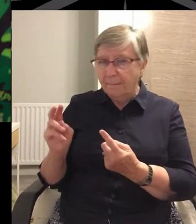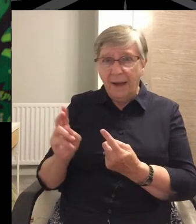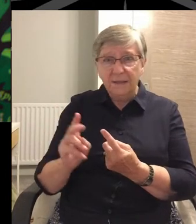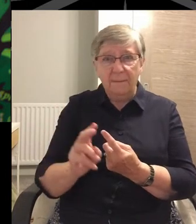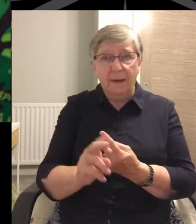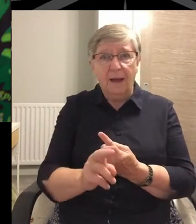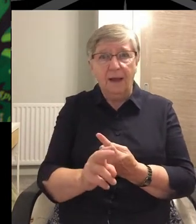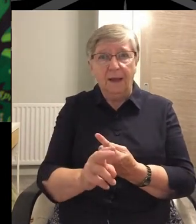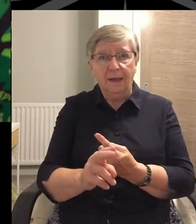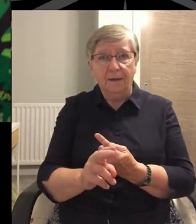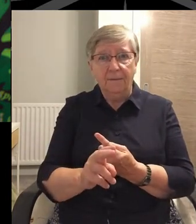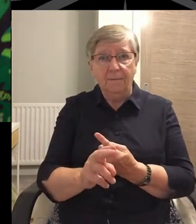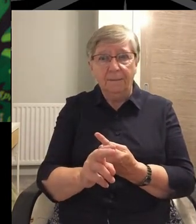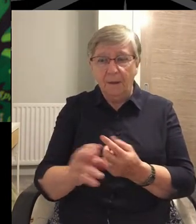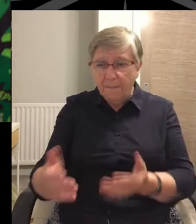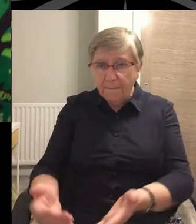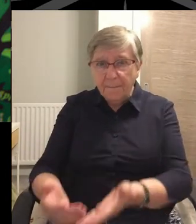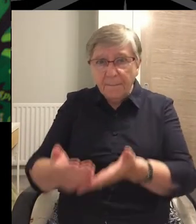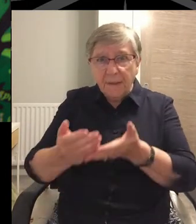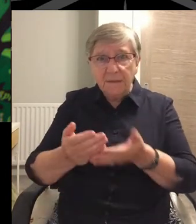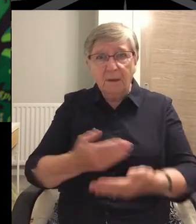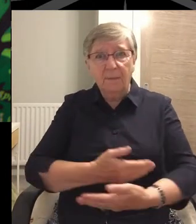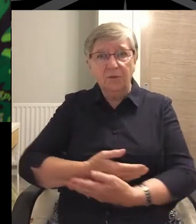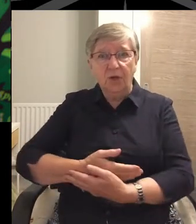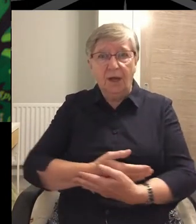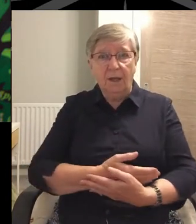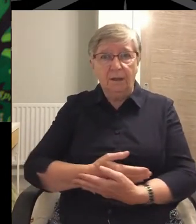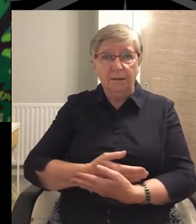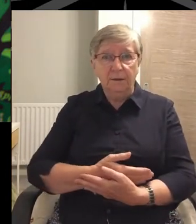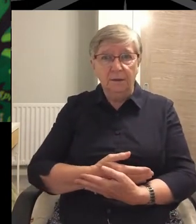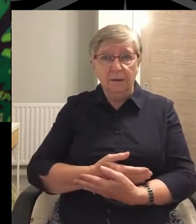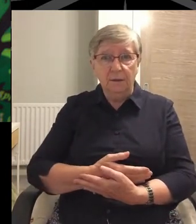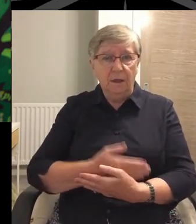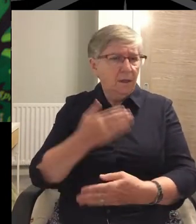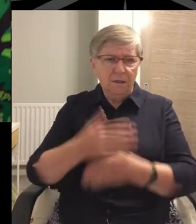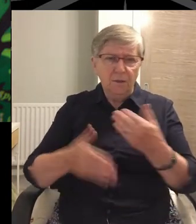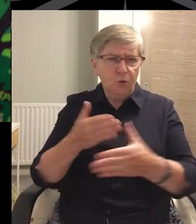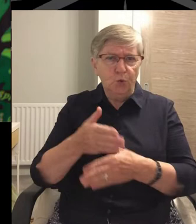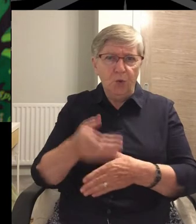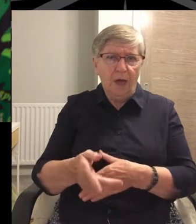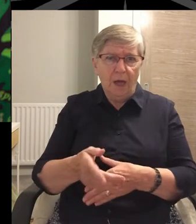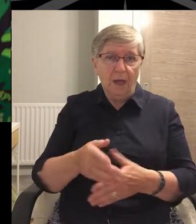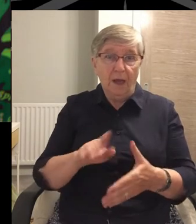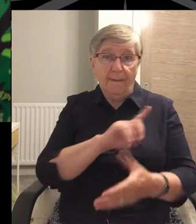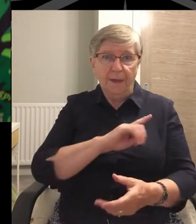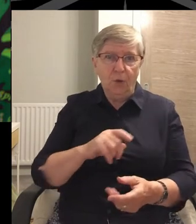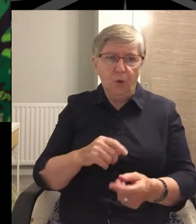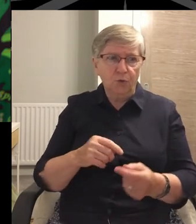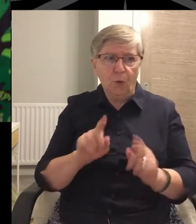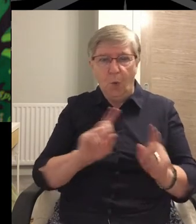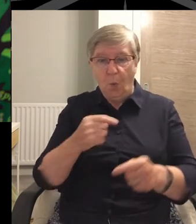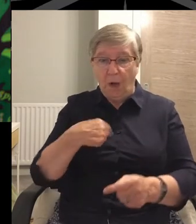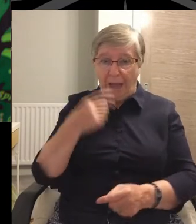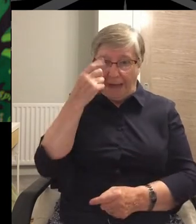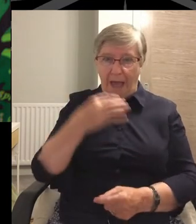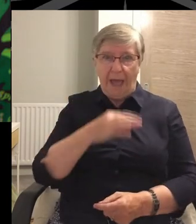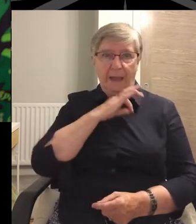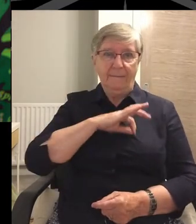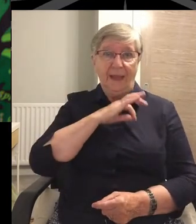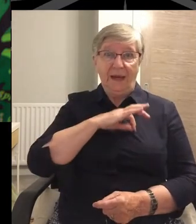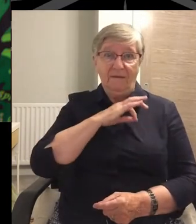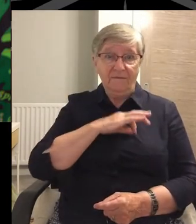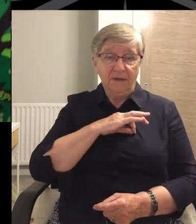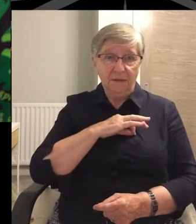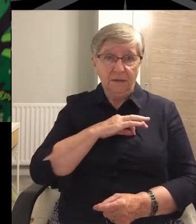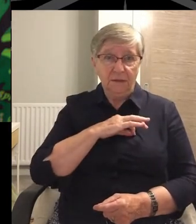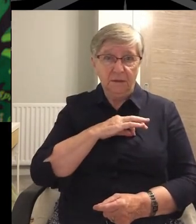the passerby who picks up the child doesn't do so because there's any advantage in it for him. Doesn't even do